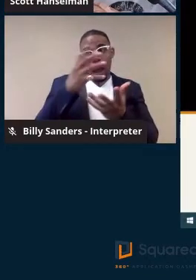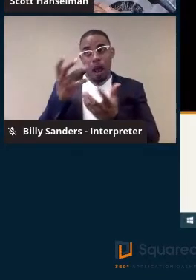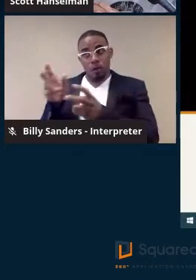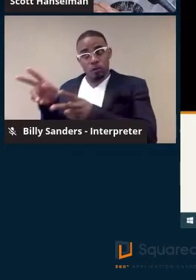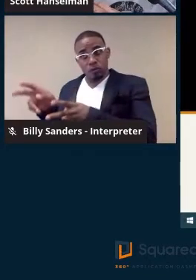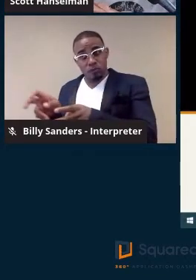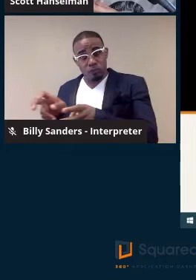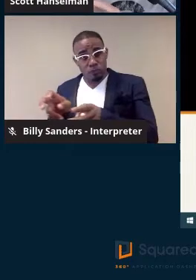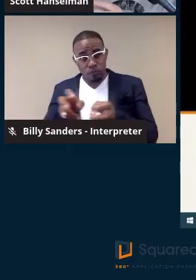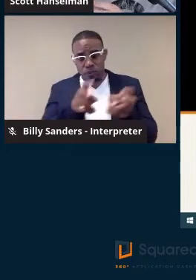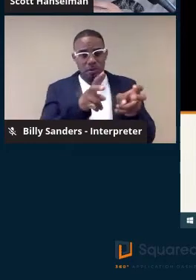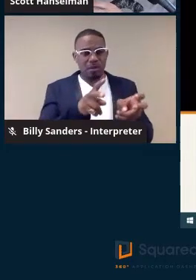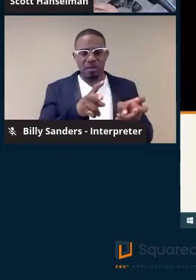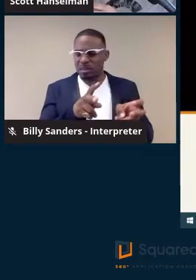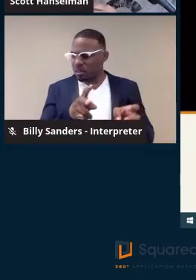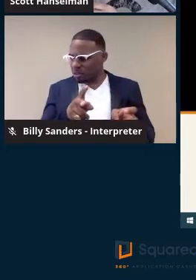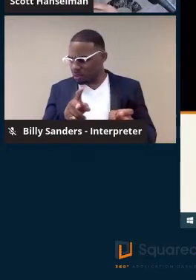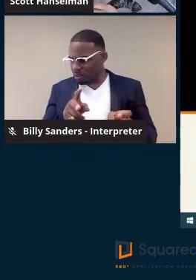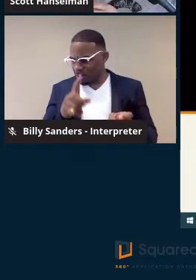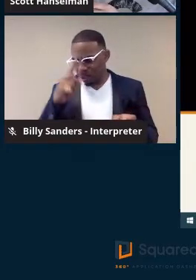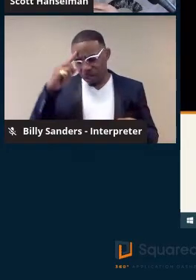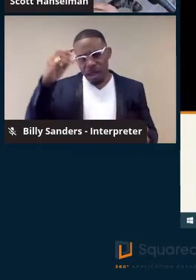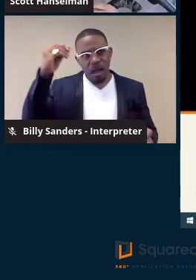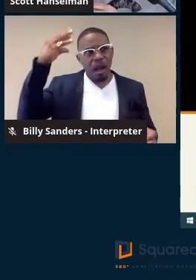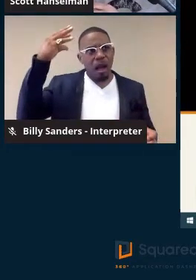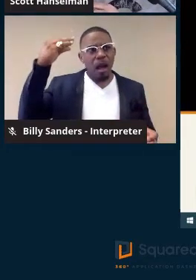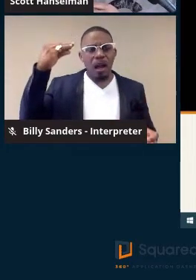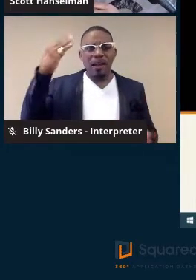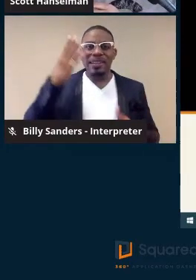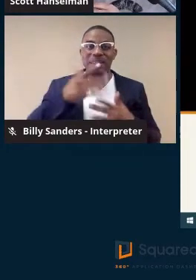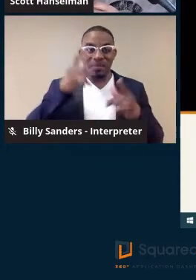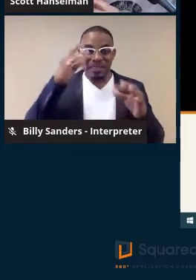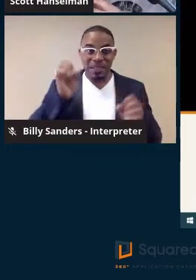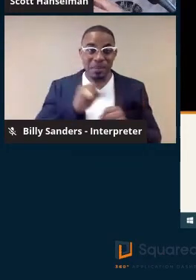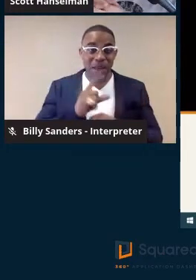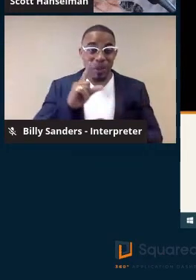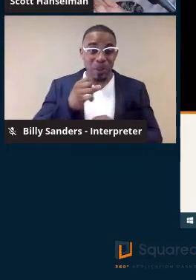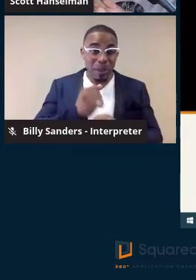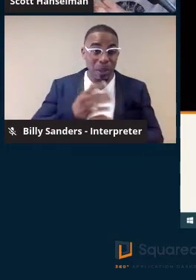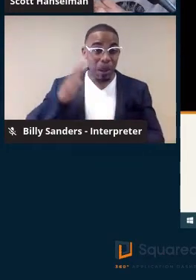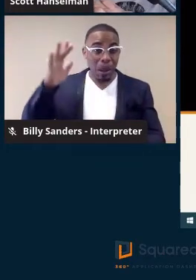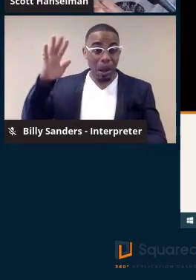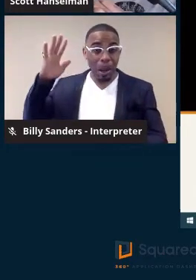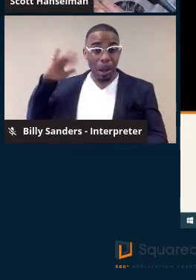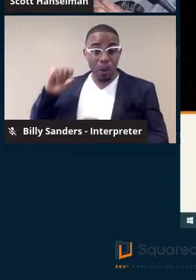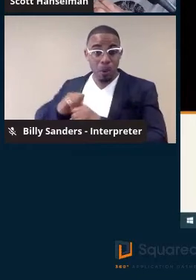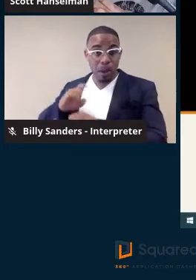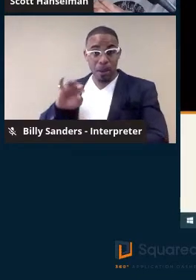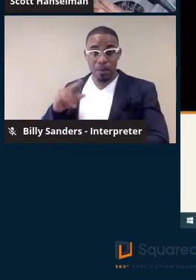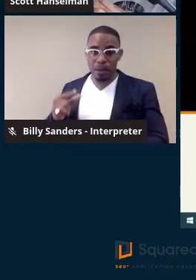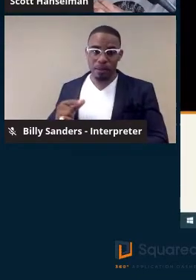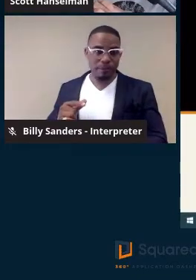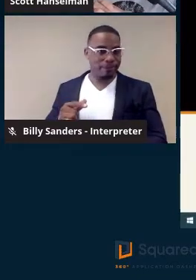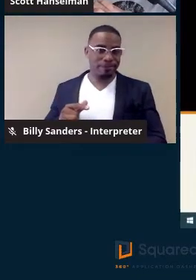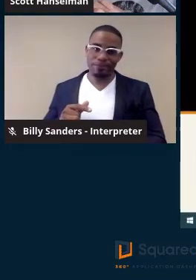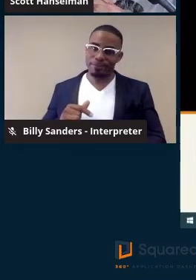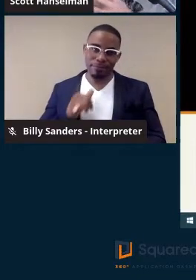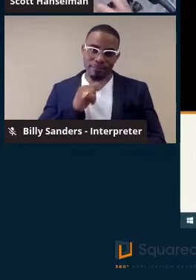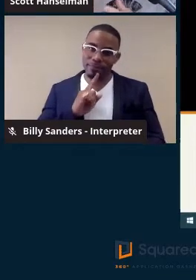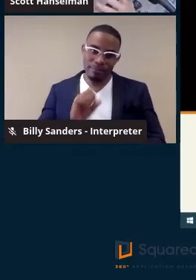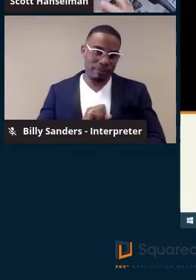to realize that some of the decisions that I made 20 years ago when we created this blog were not